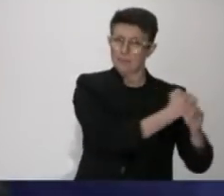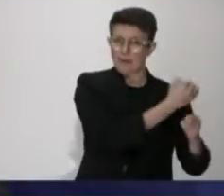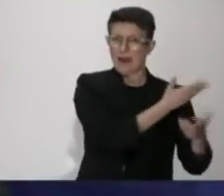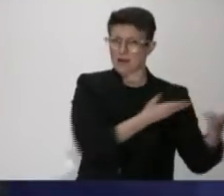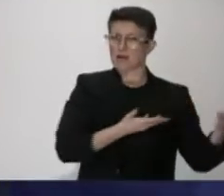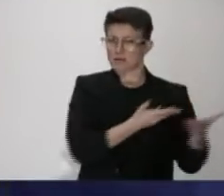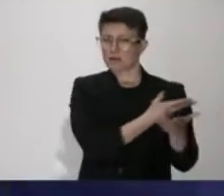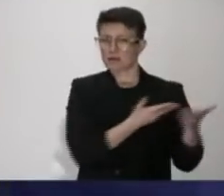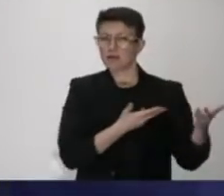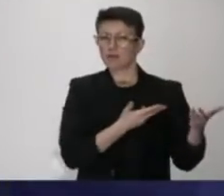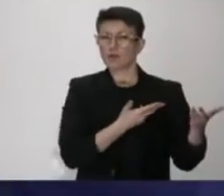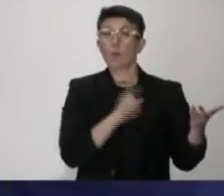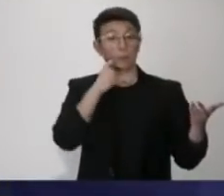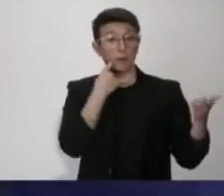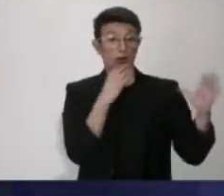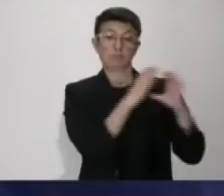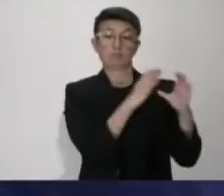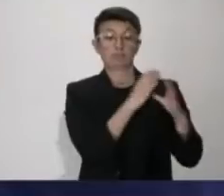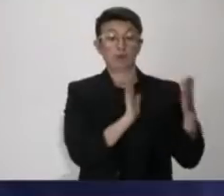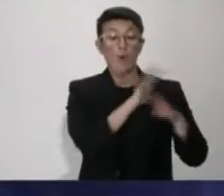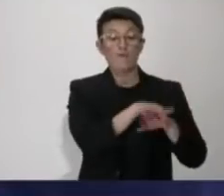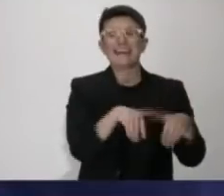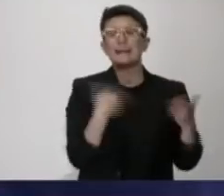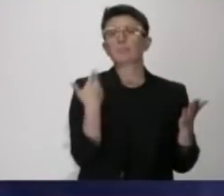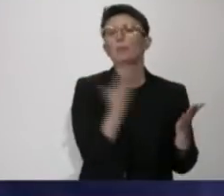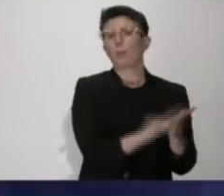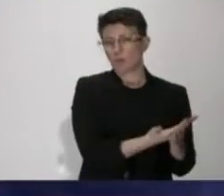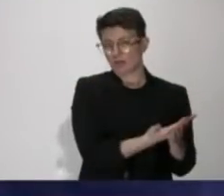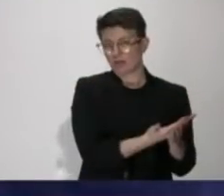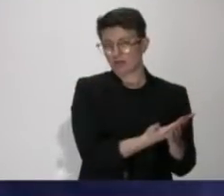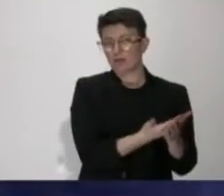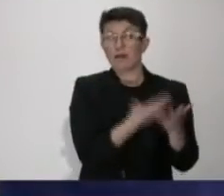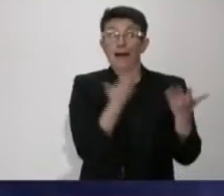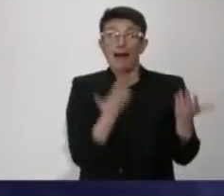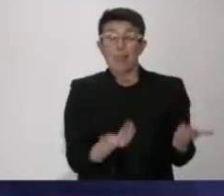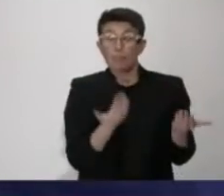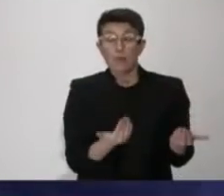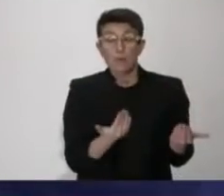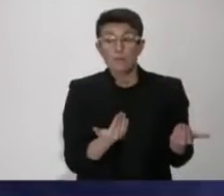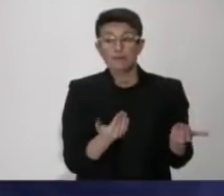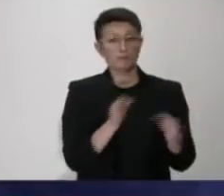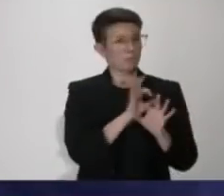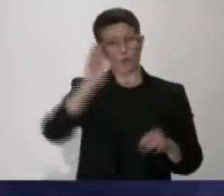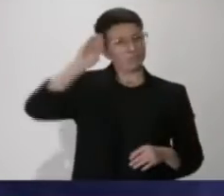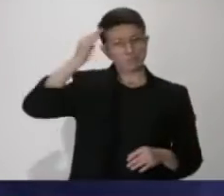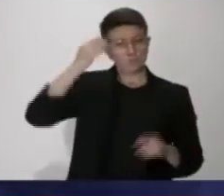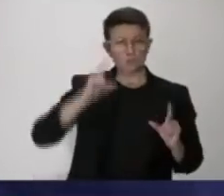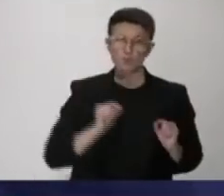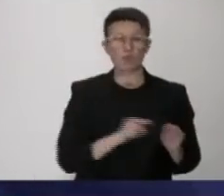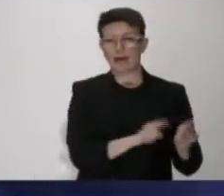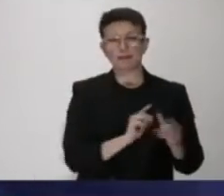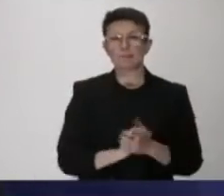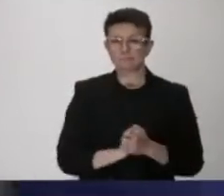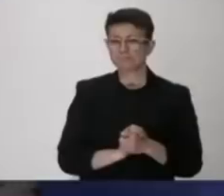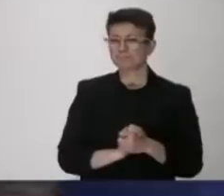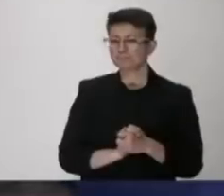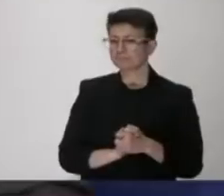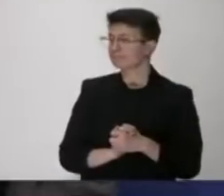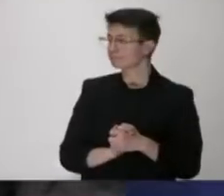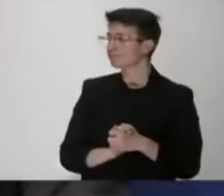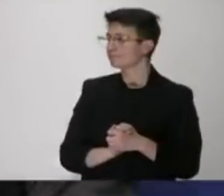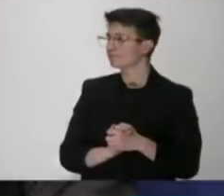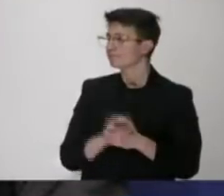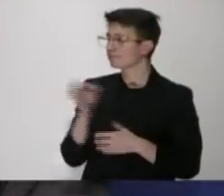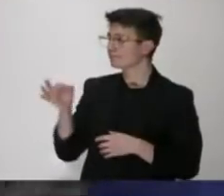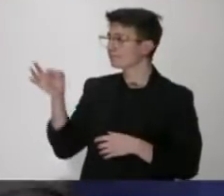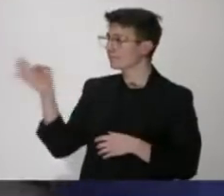proposals they've got. So at that level we would do that, but not. There's no intention to go down to a granular level. It was just, Hamish, and then we'll come back up. Are you concerned, just